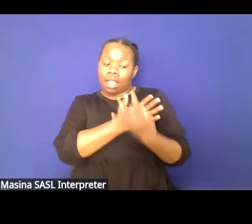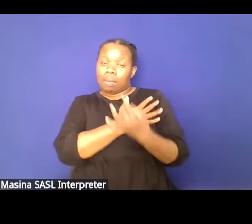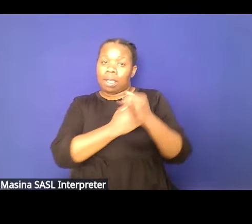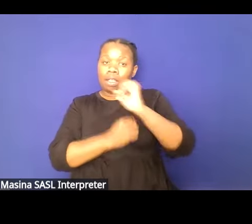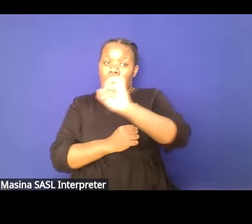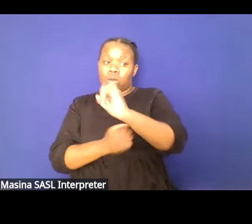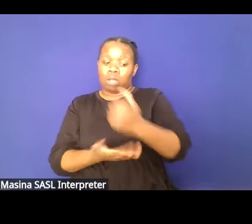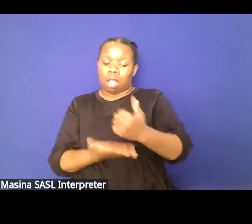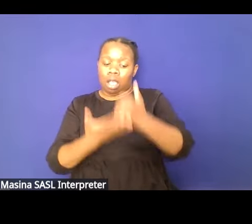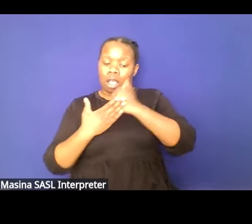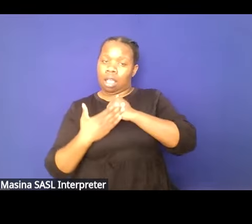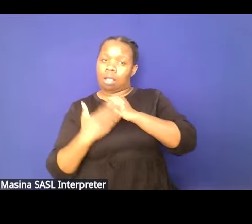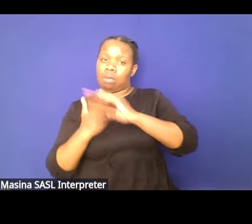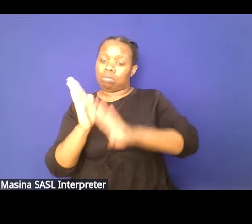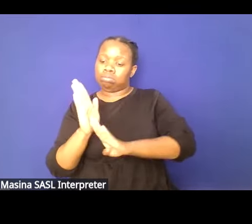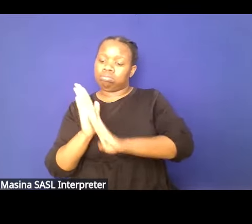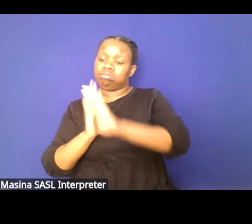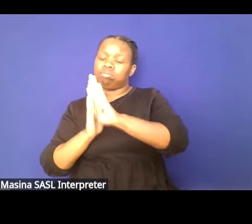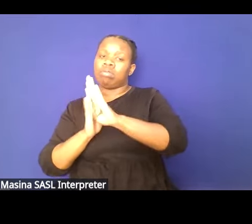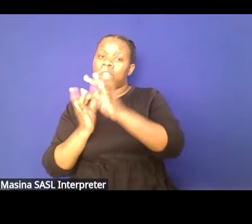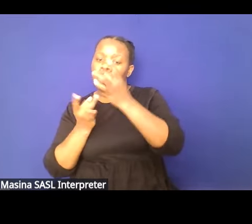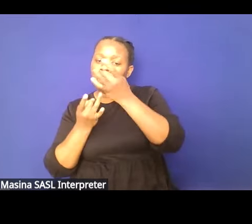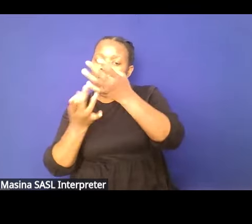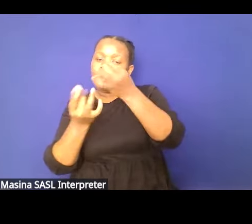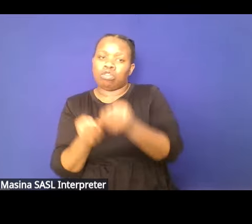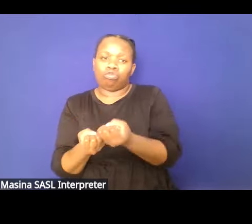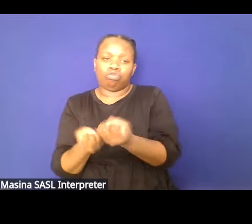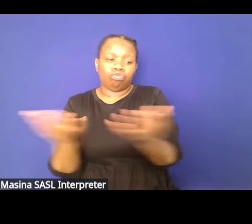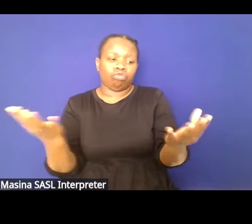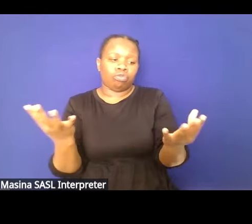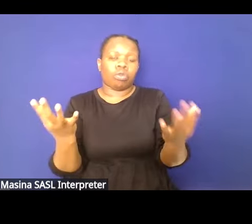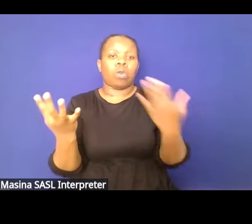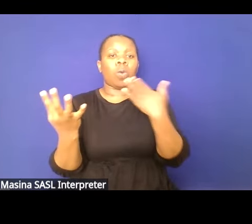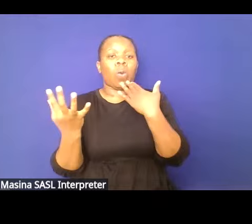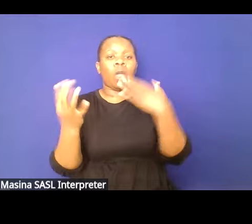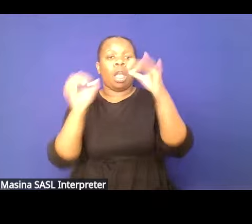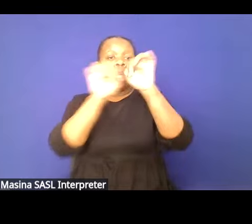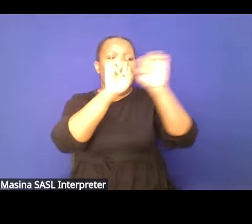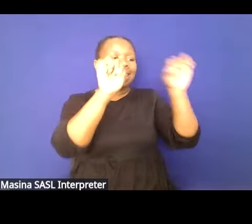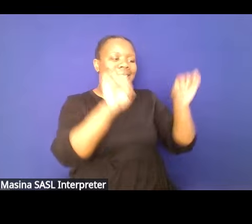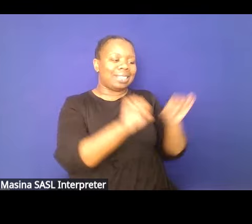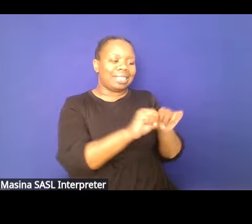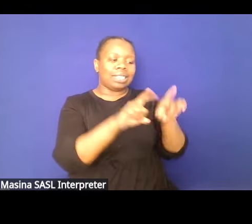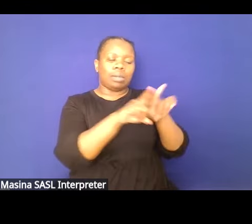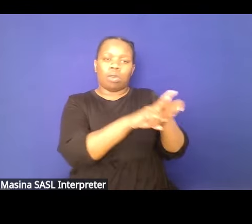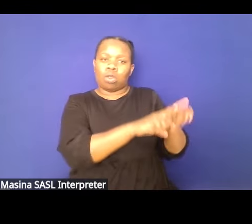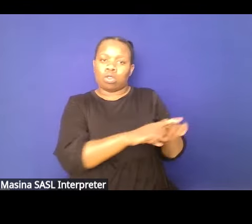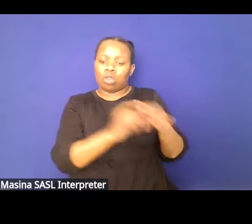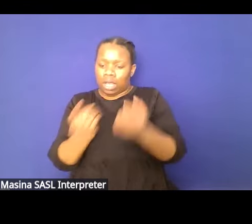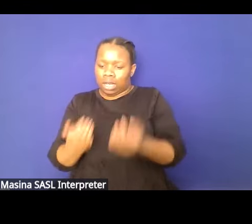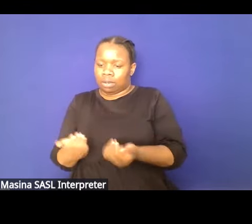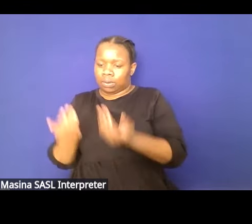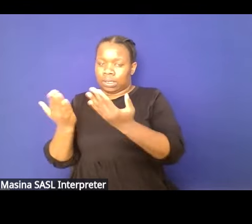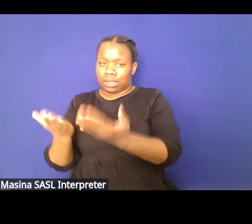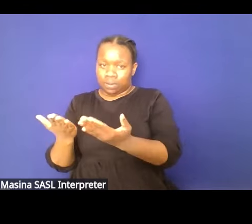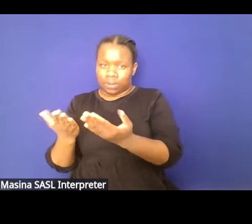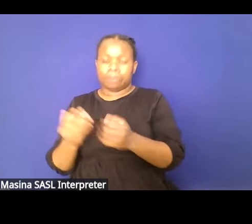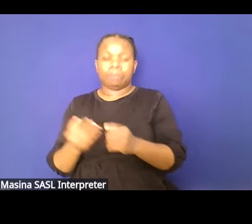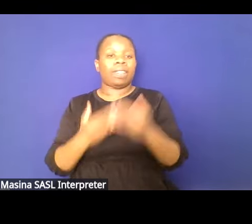the information we provide, our systems, as well as our service. Thank you